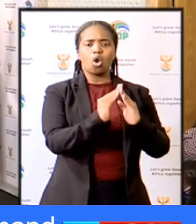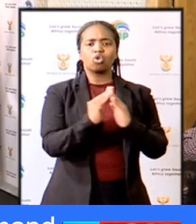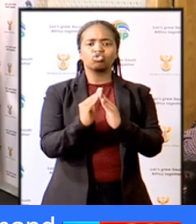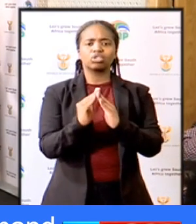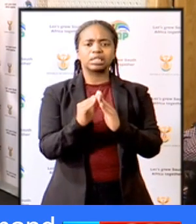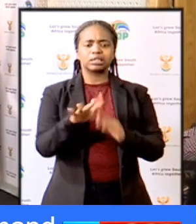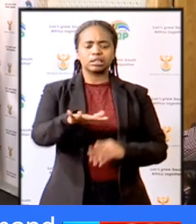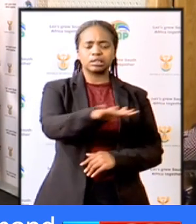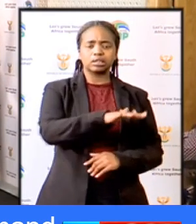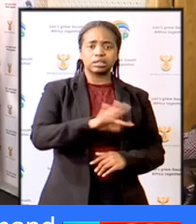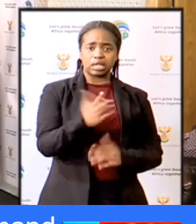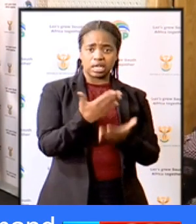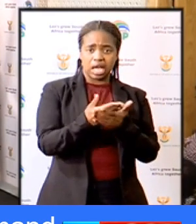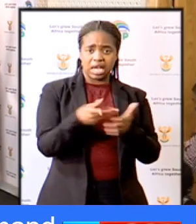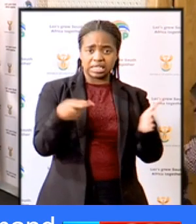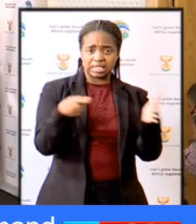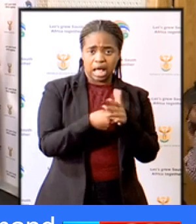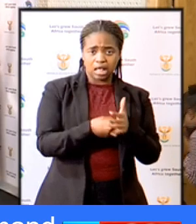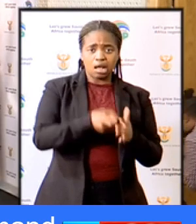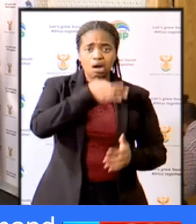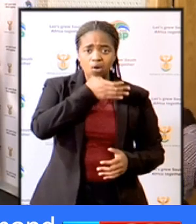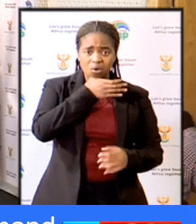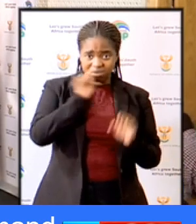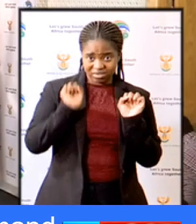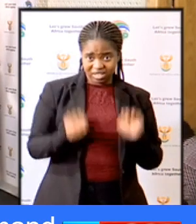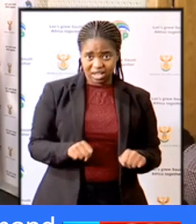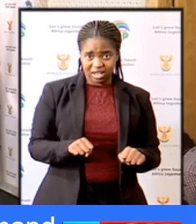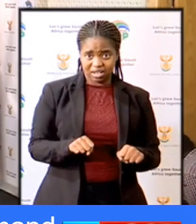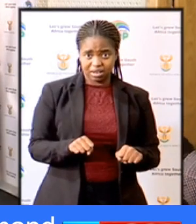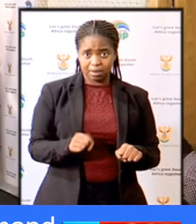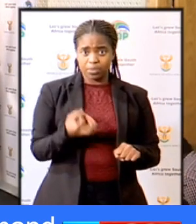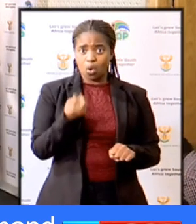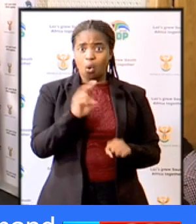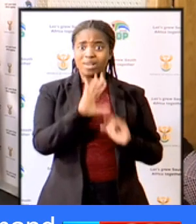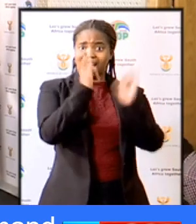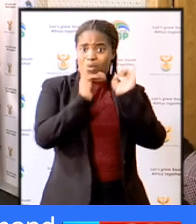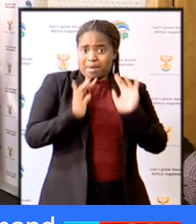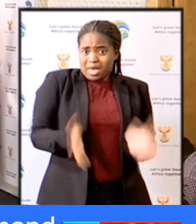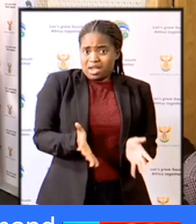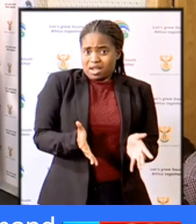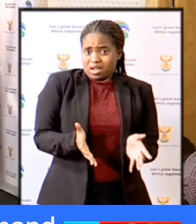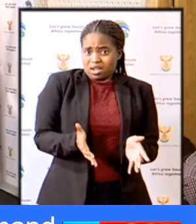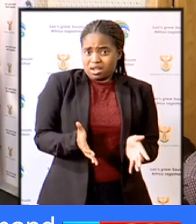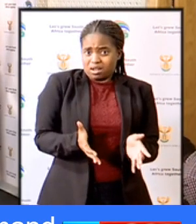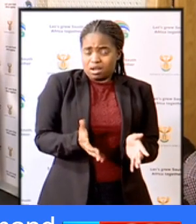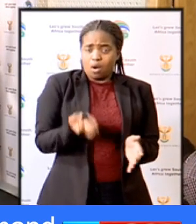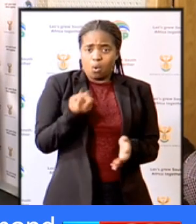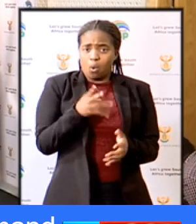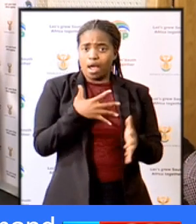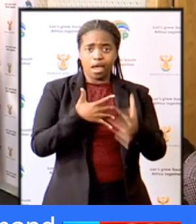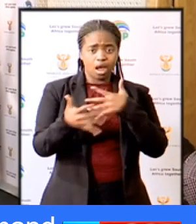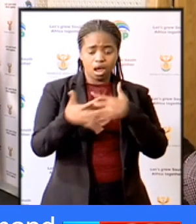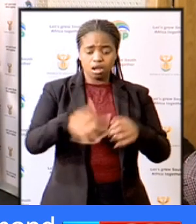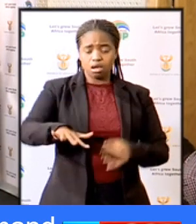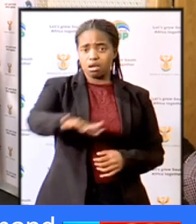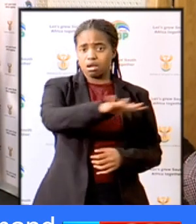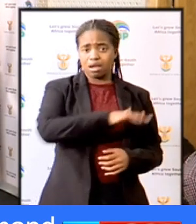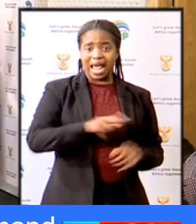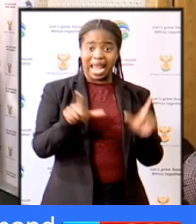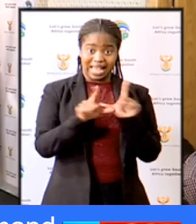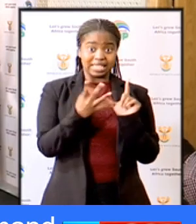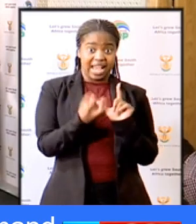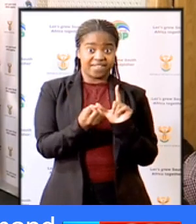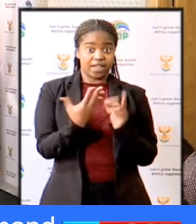example, to sell for off consumption? That is one question, because some of them might